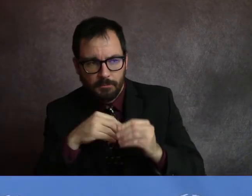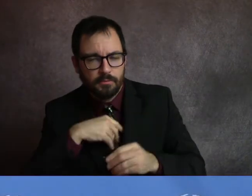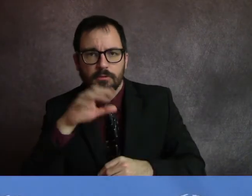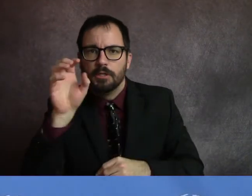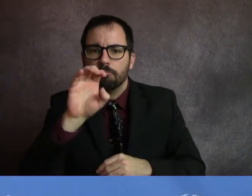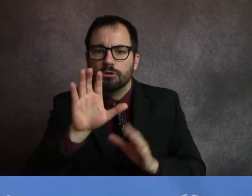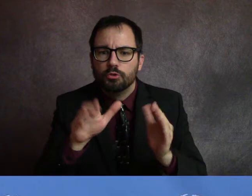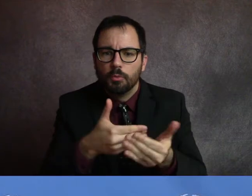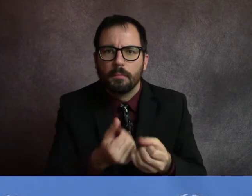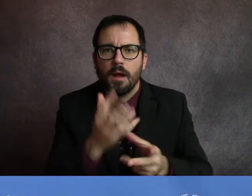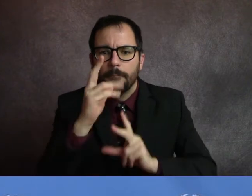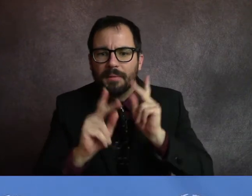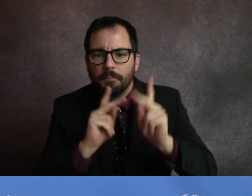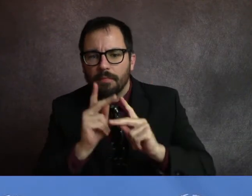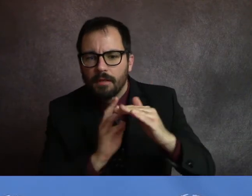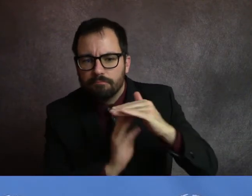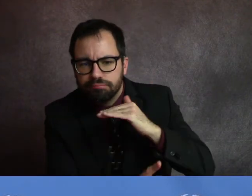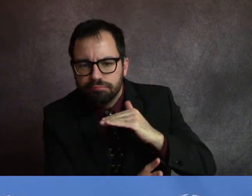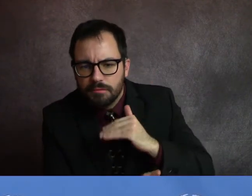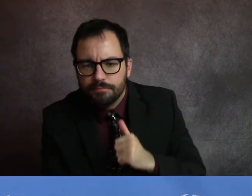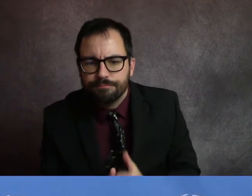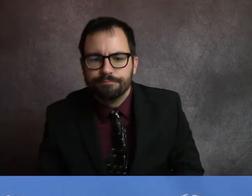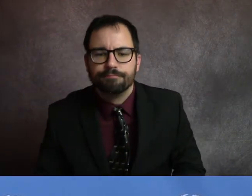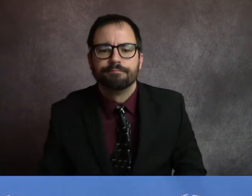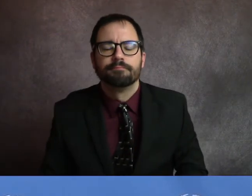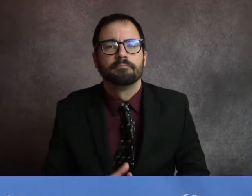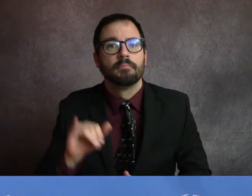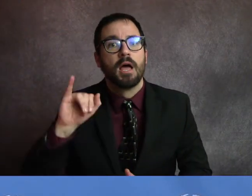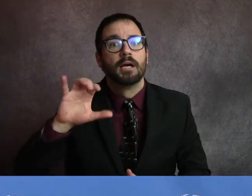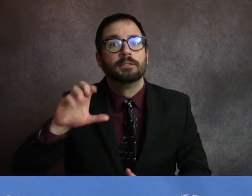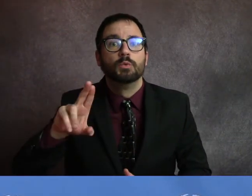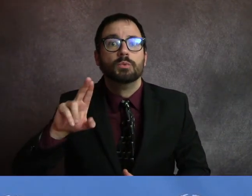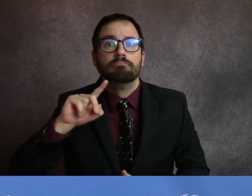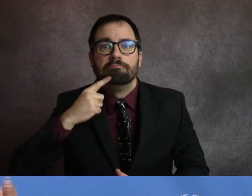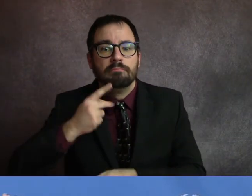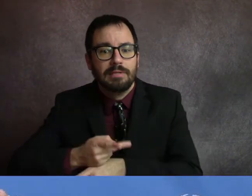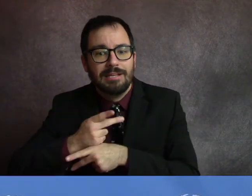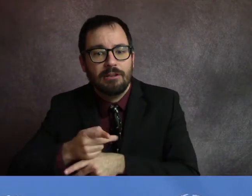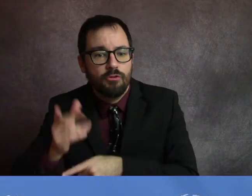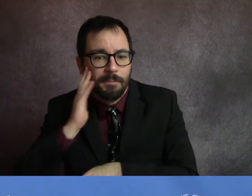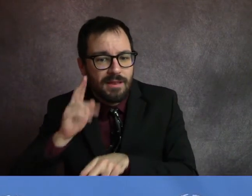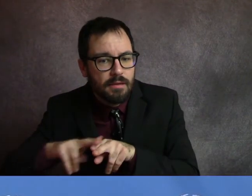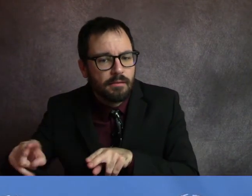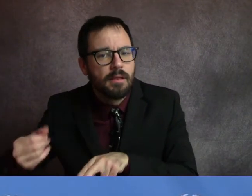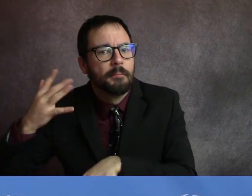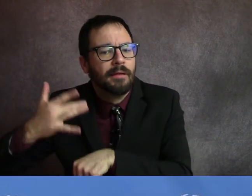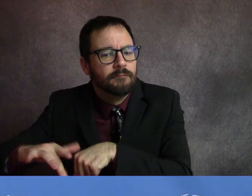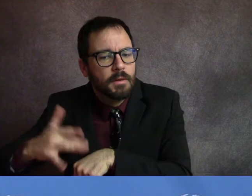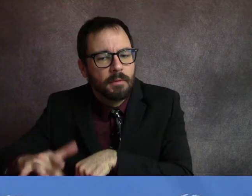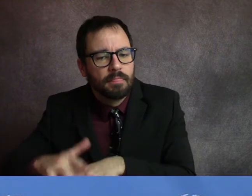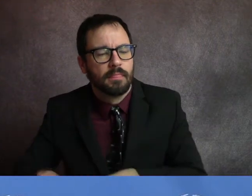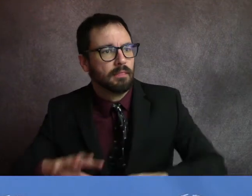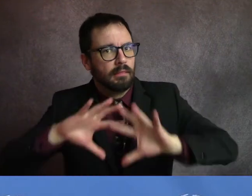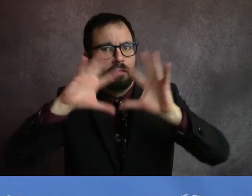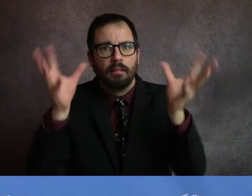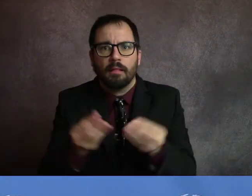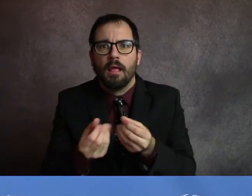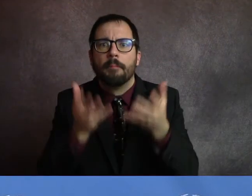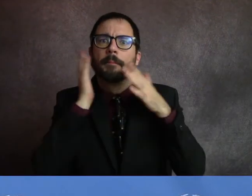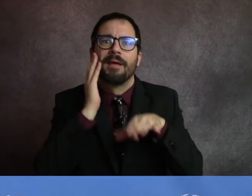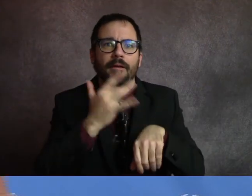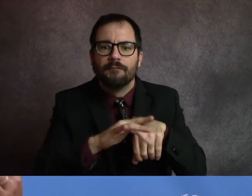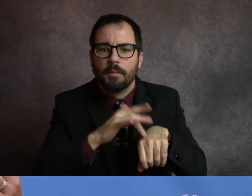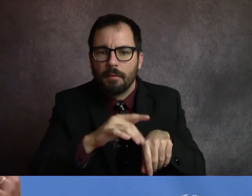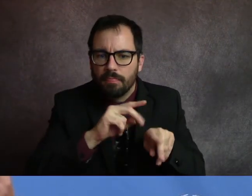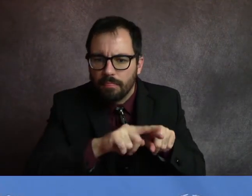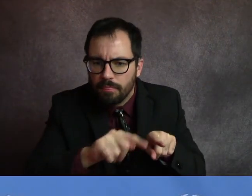room department visits, the capacity of our ICU beds, as well as the overall number of beds available, not medical and surgical beds. And